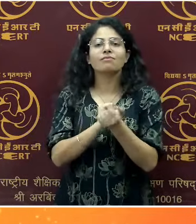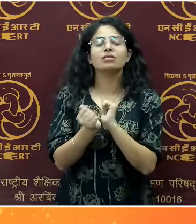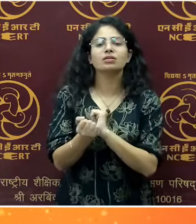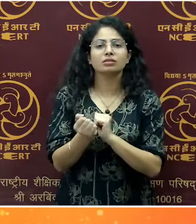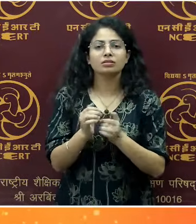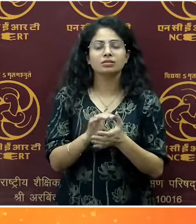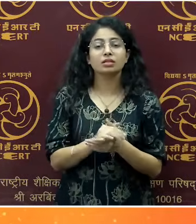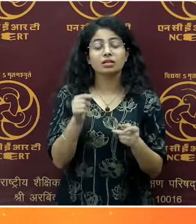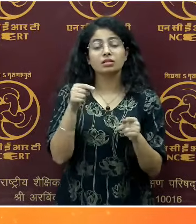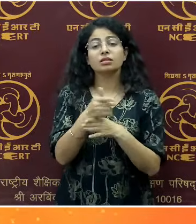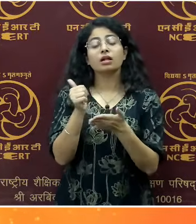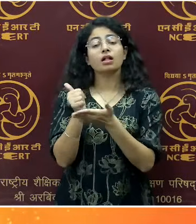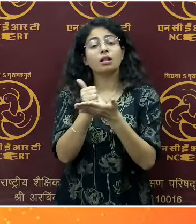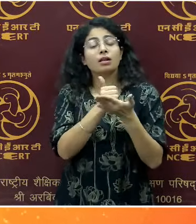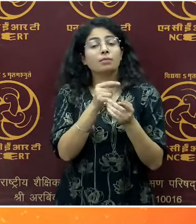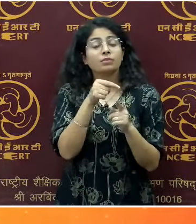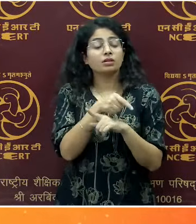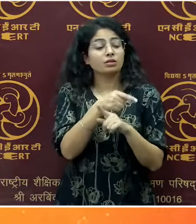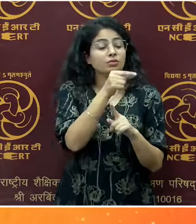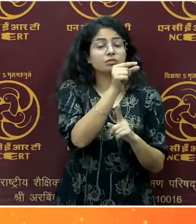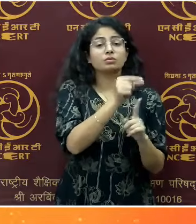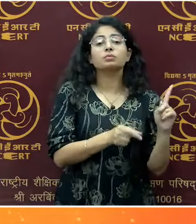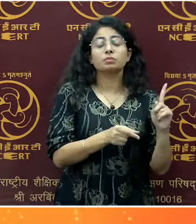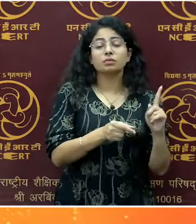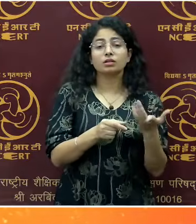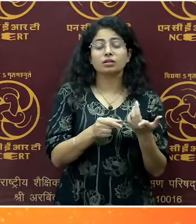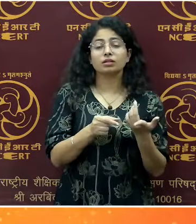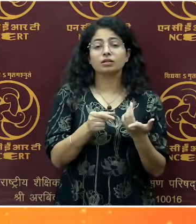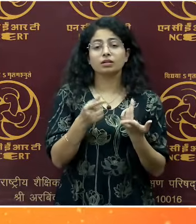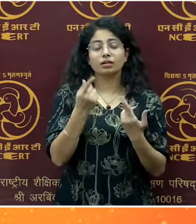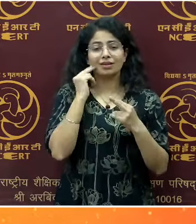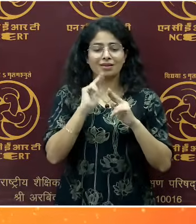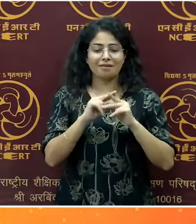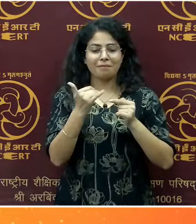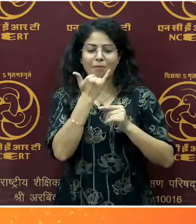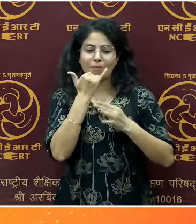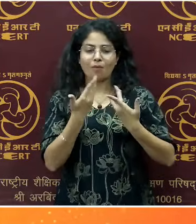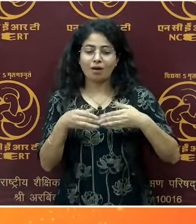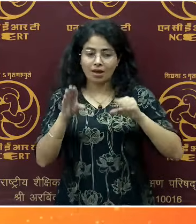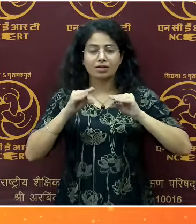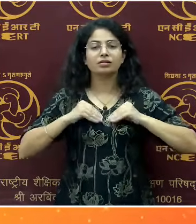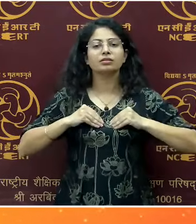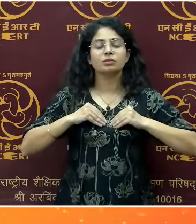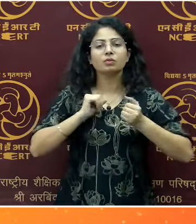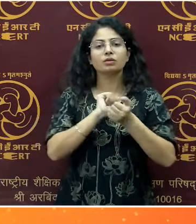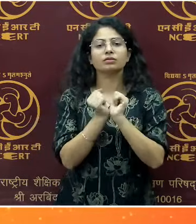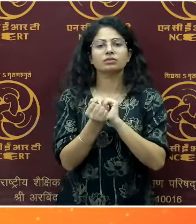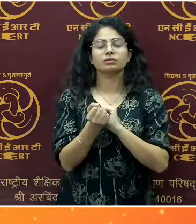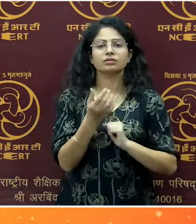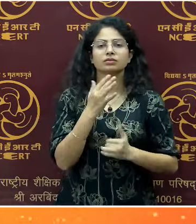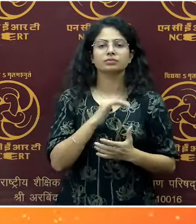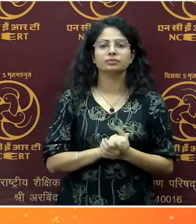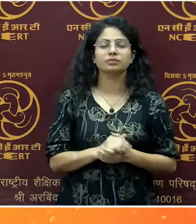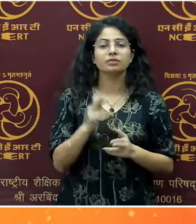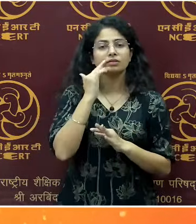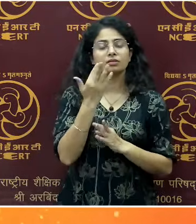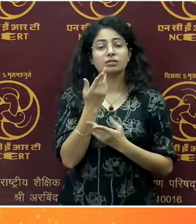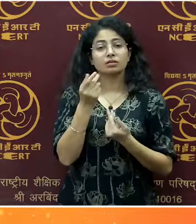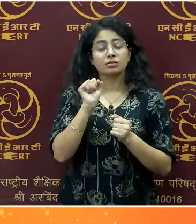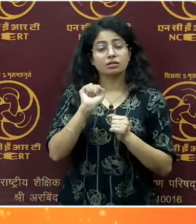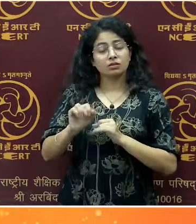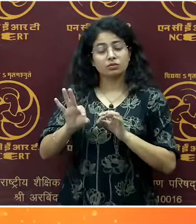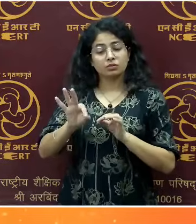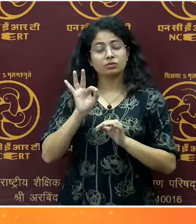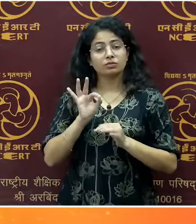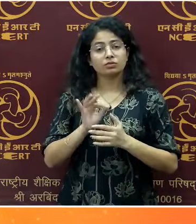would help that person practically. Yes, help that person practically. So, here, because it was his preference,